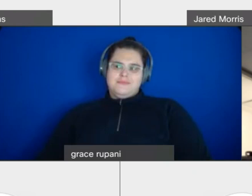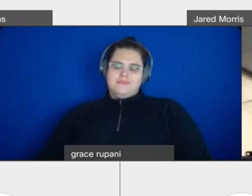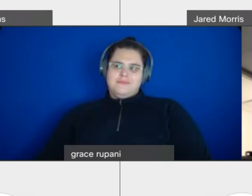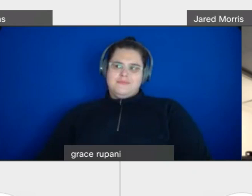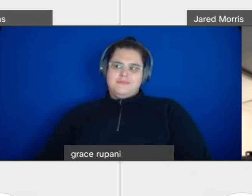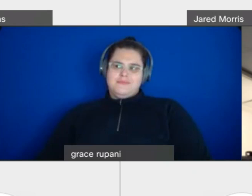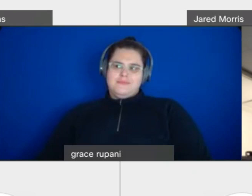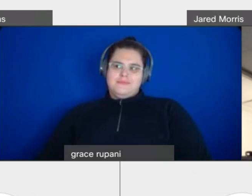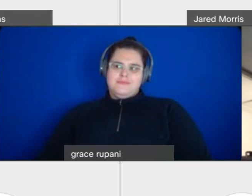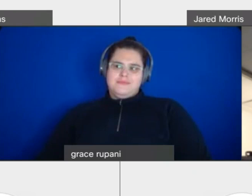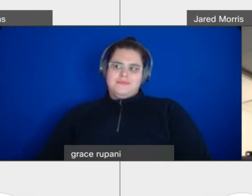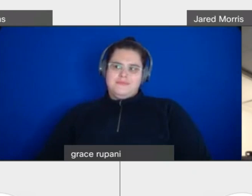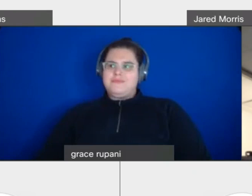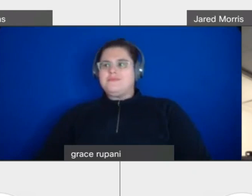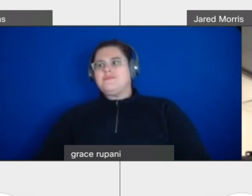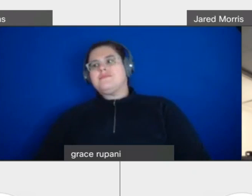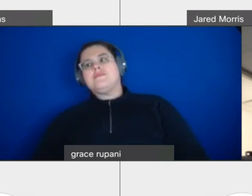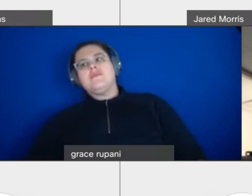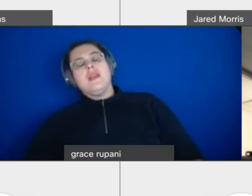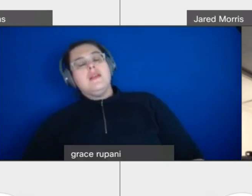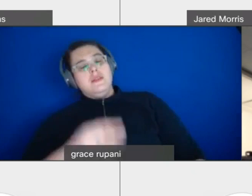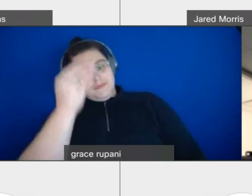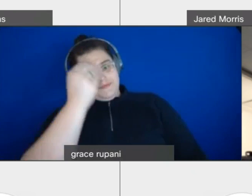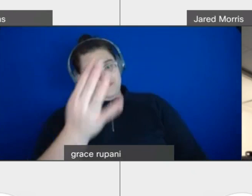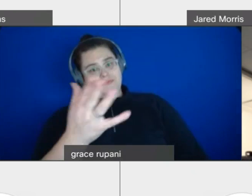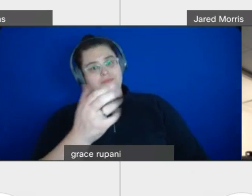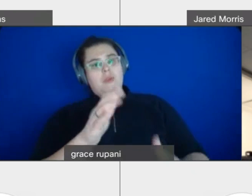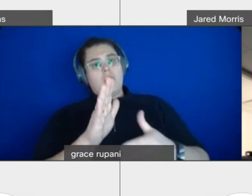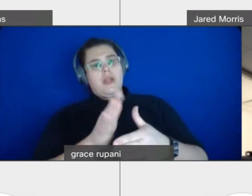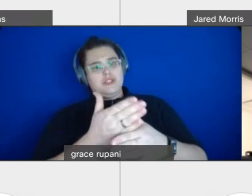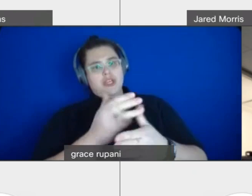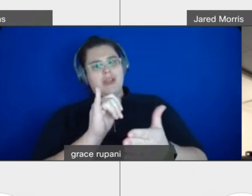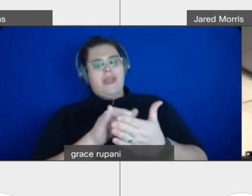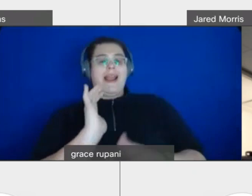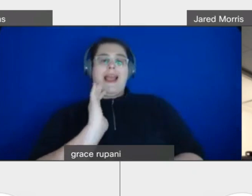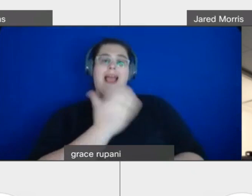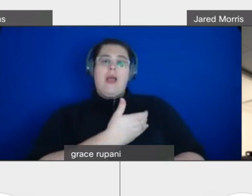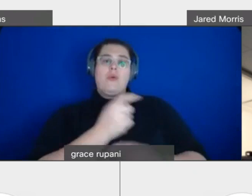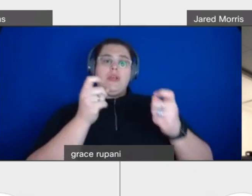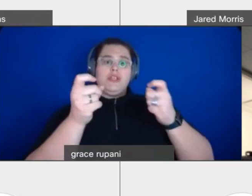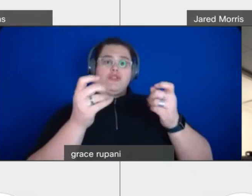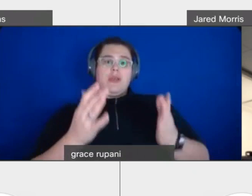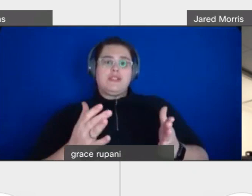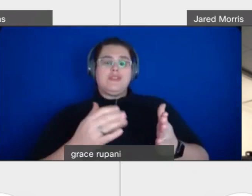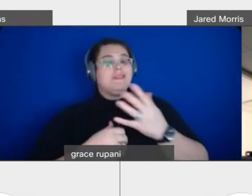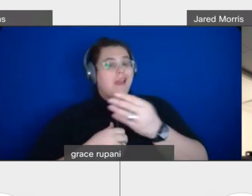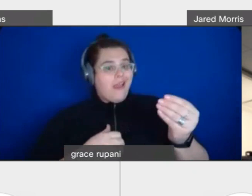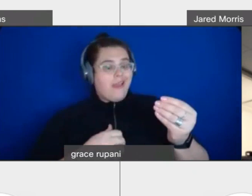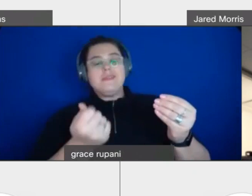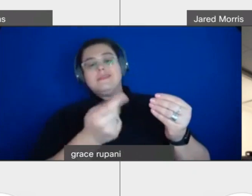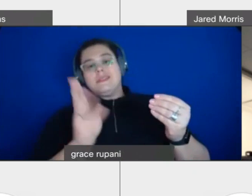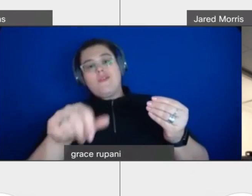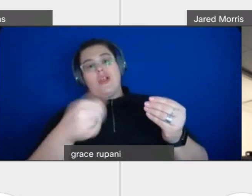as we get ready to wrap up, the fact that our director and several other staff